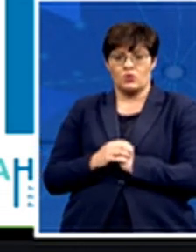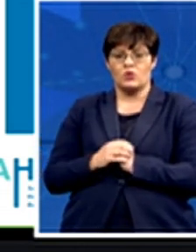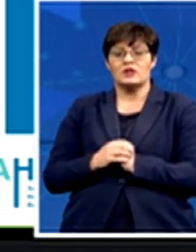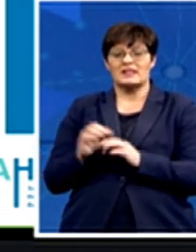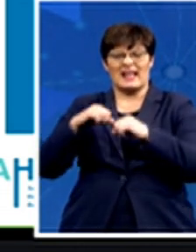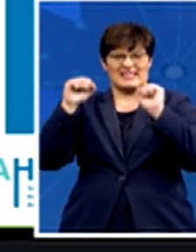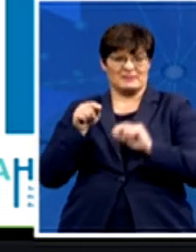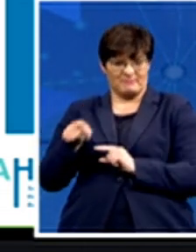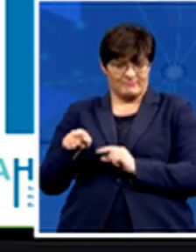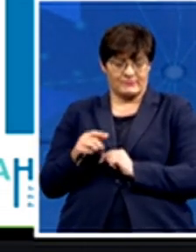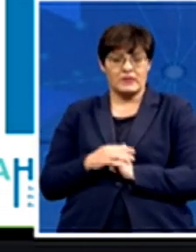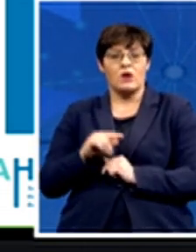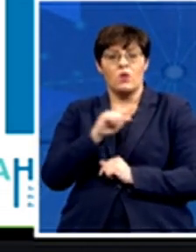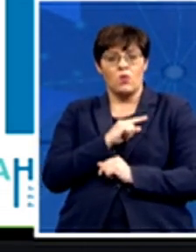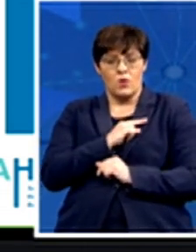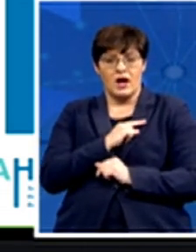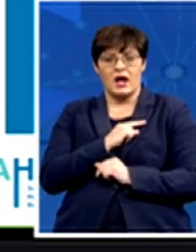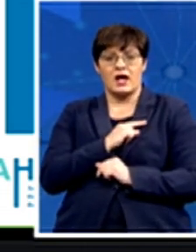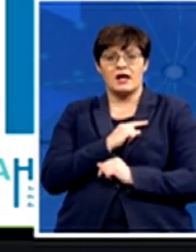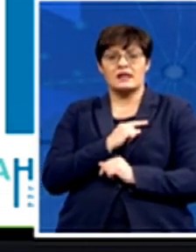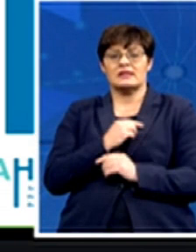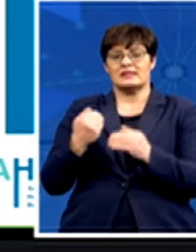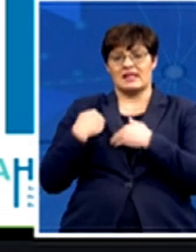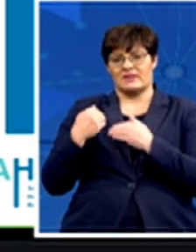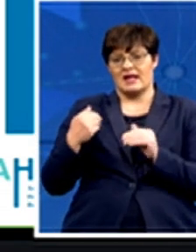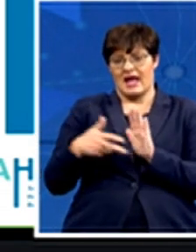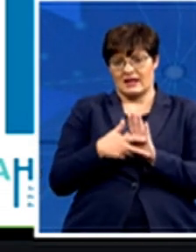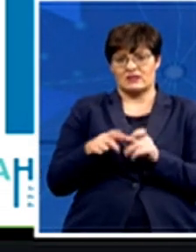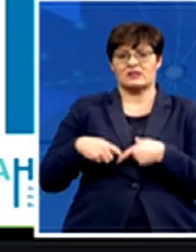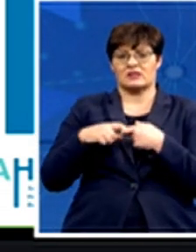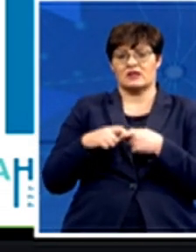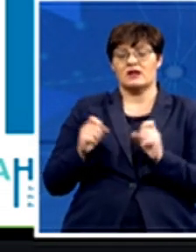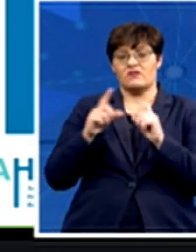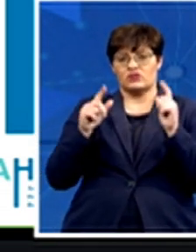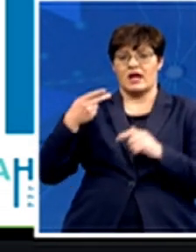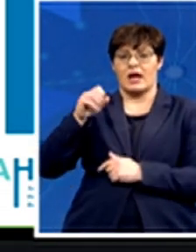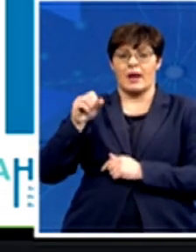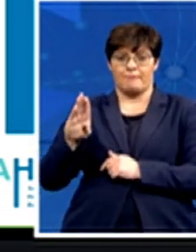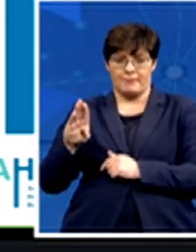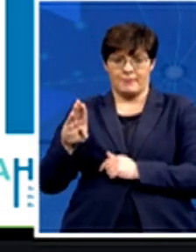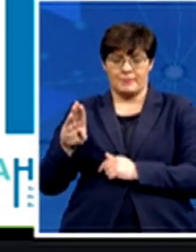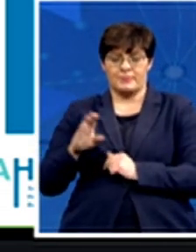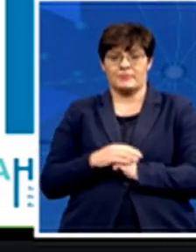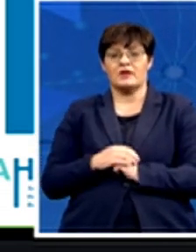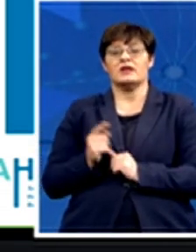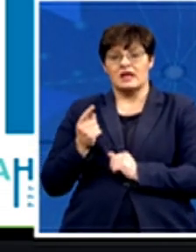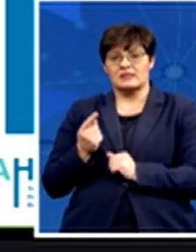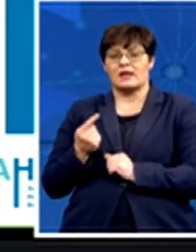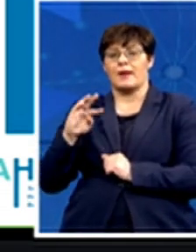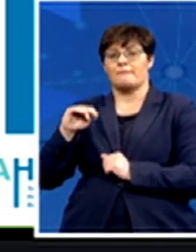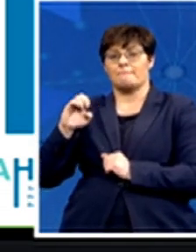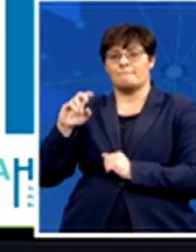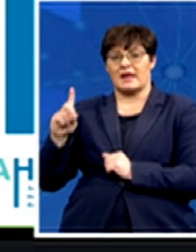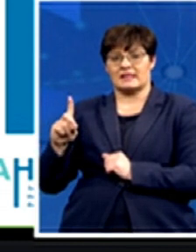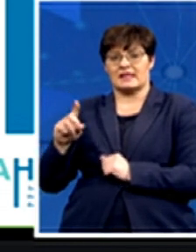MedSafety app, then there's a system that we call the Vigilance Hub, which is the backside of the MedSafety app. So we have the two systems and they